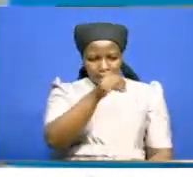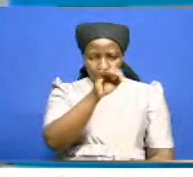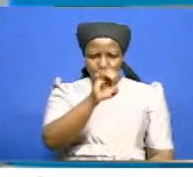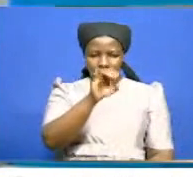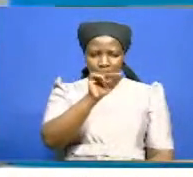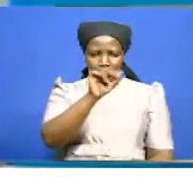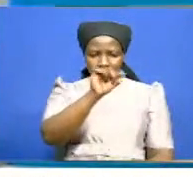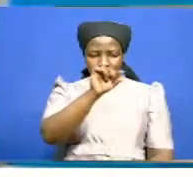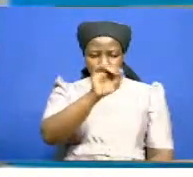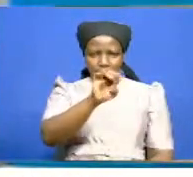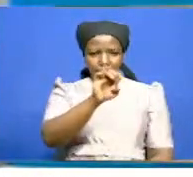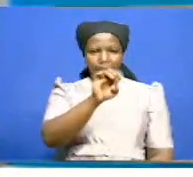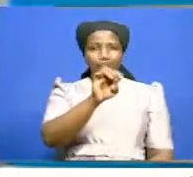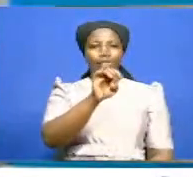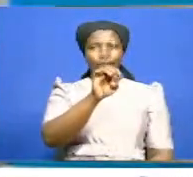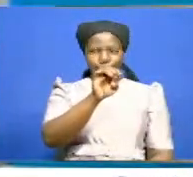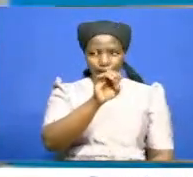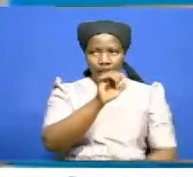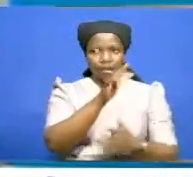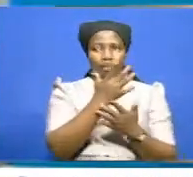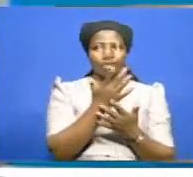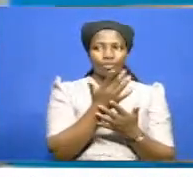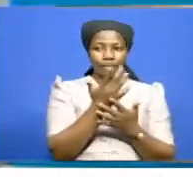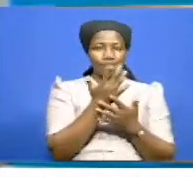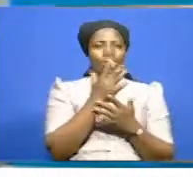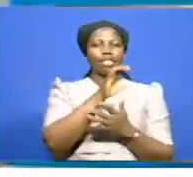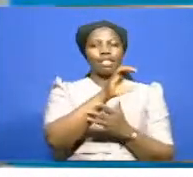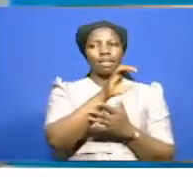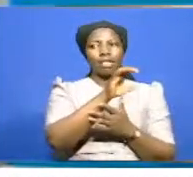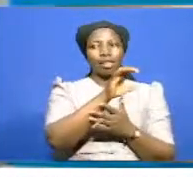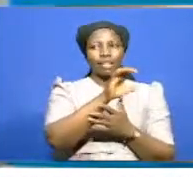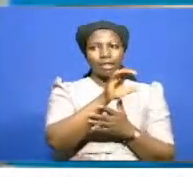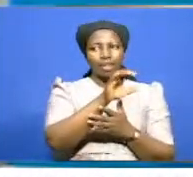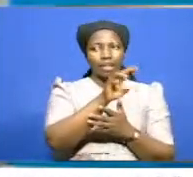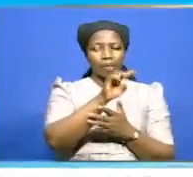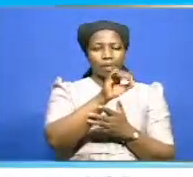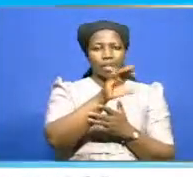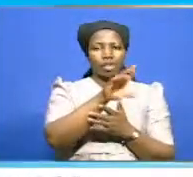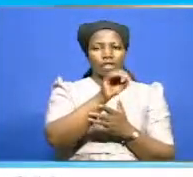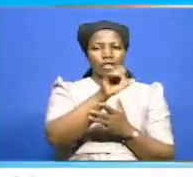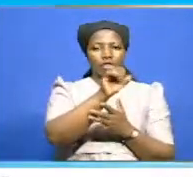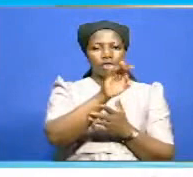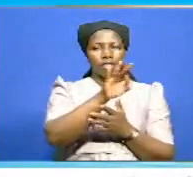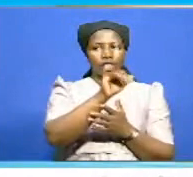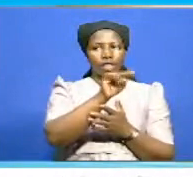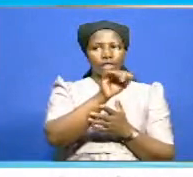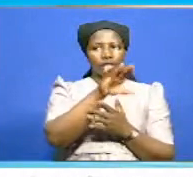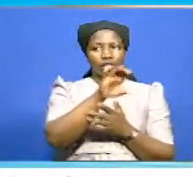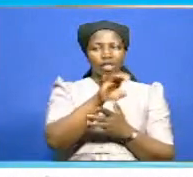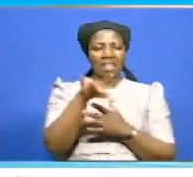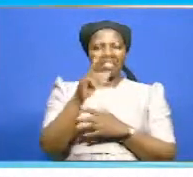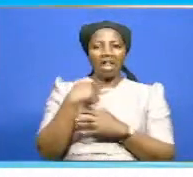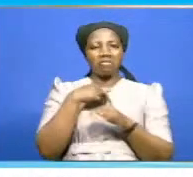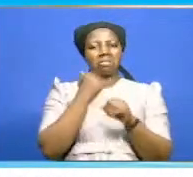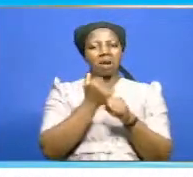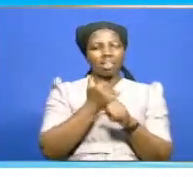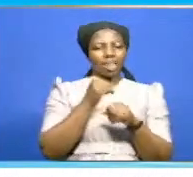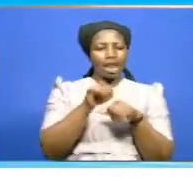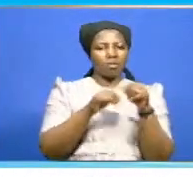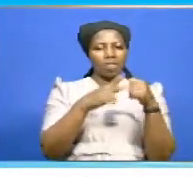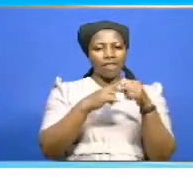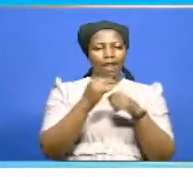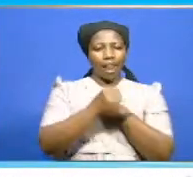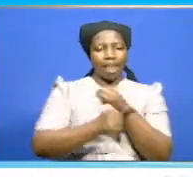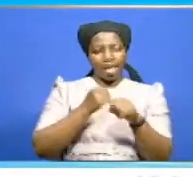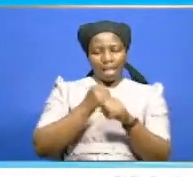It's a non-deposit taking microfinance based here in Nairobi. They have been around for the last 7 years. And I was talking to the CEO. He was telling me